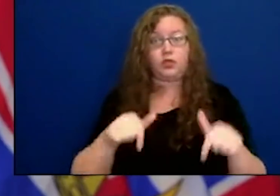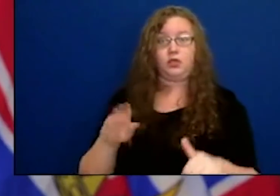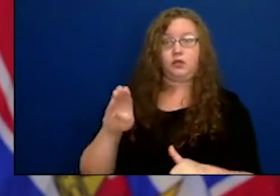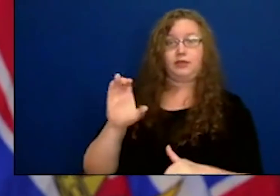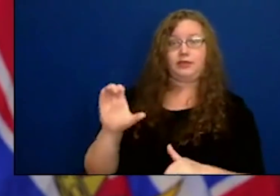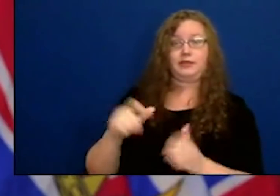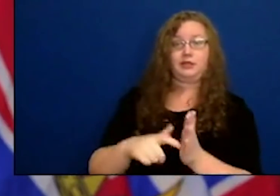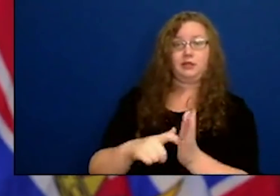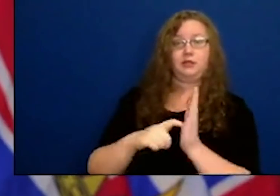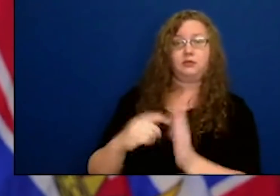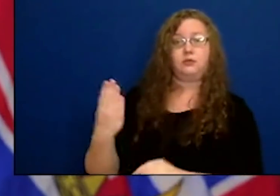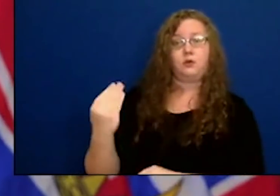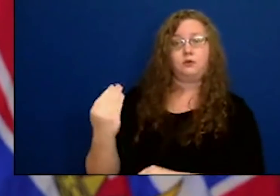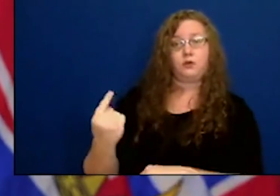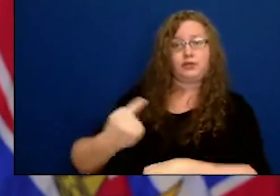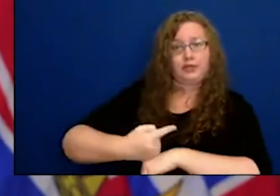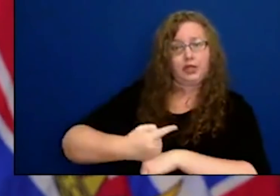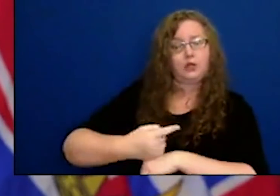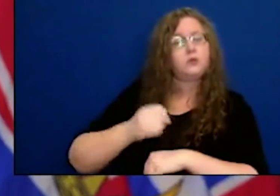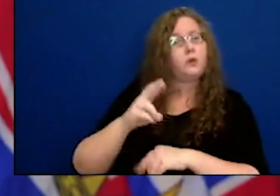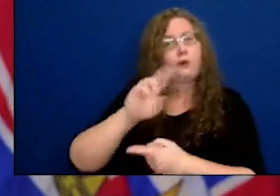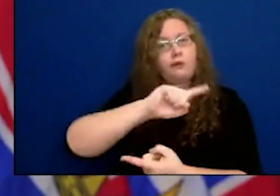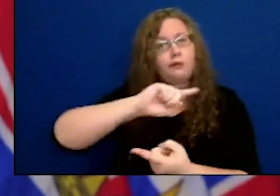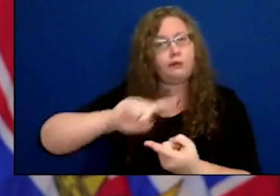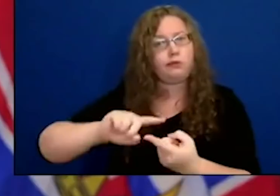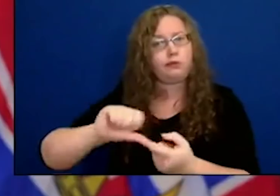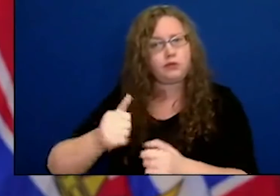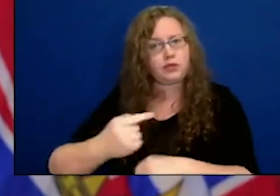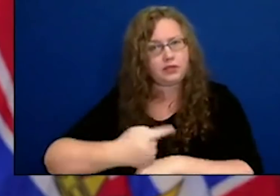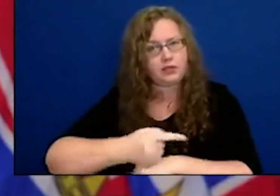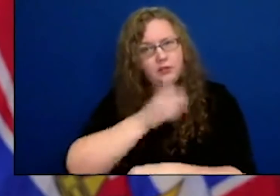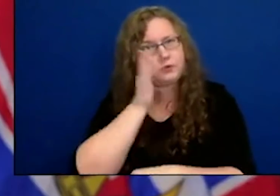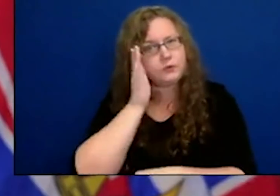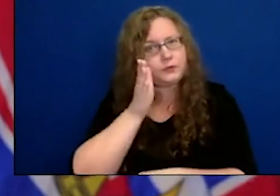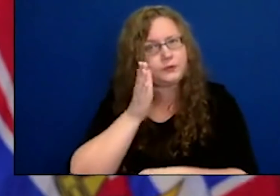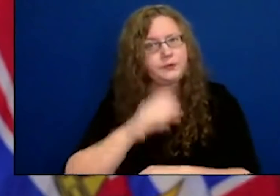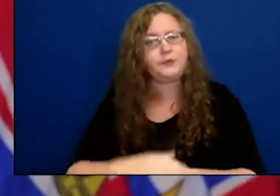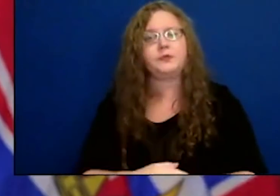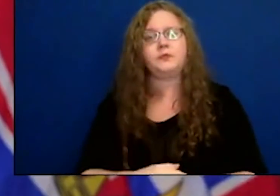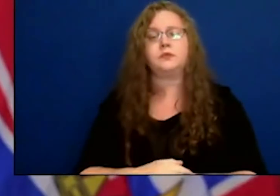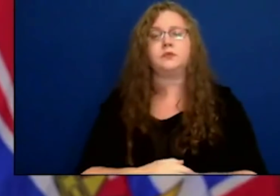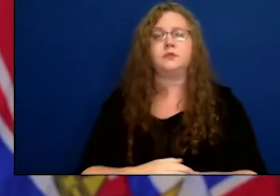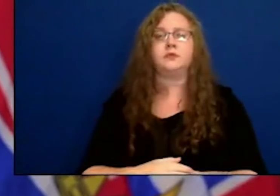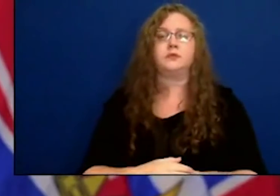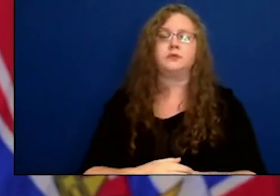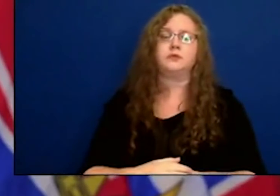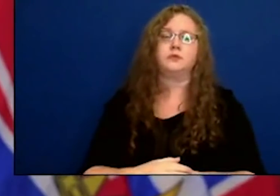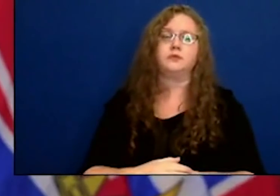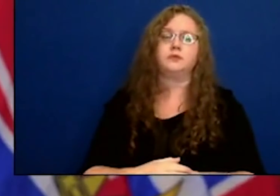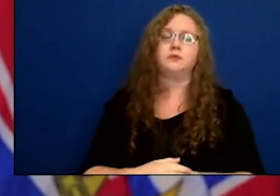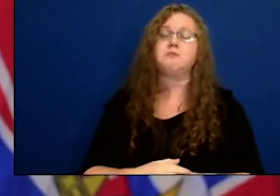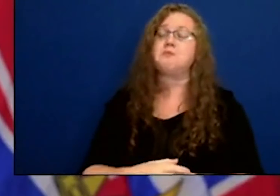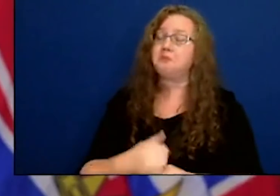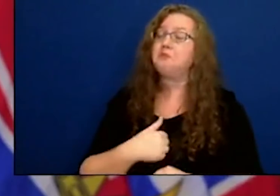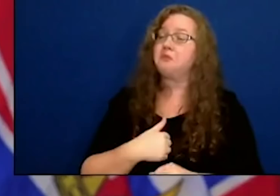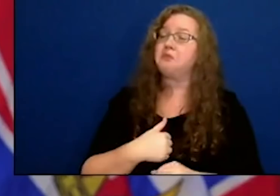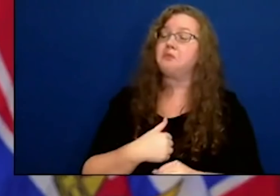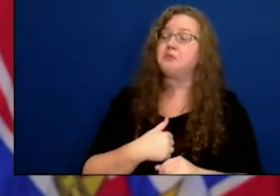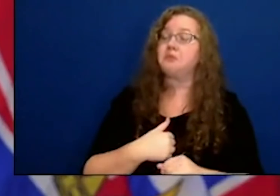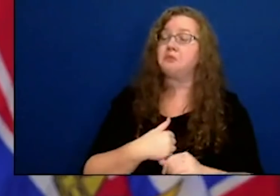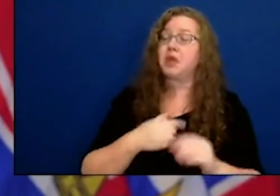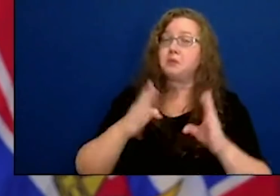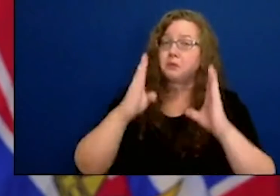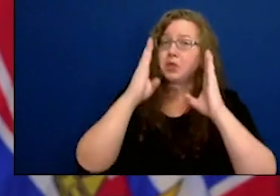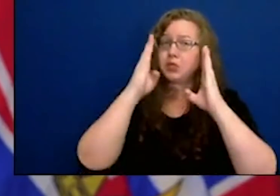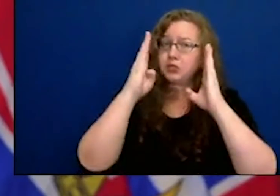isolation periods as we move into the vaccine stage? Yeah, so I have watched that, and we have had talks nationally